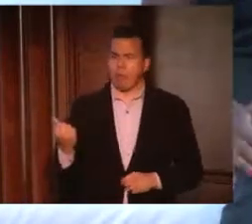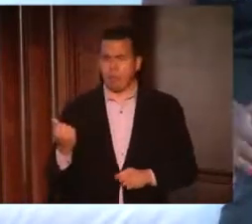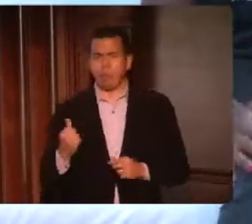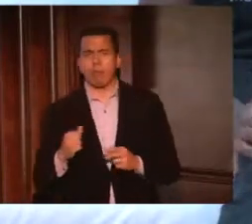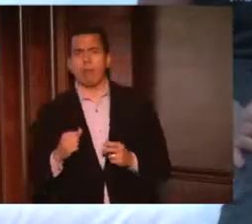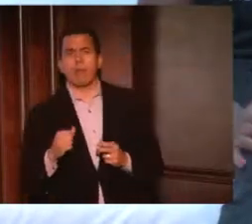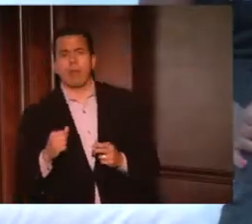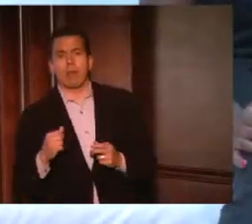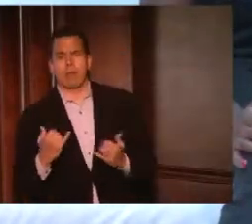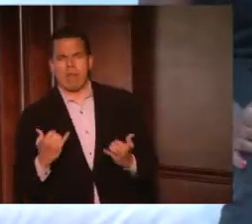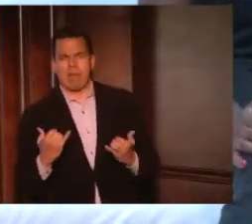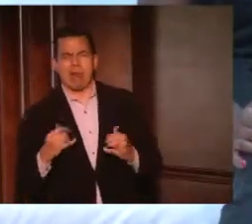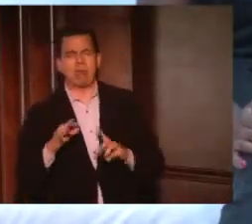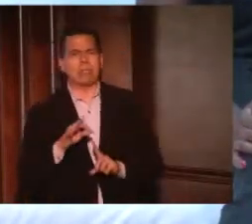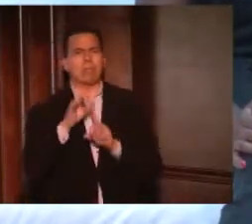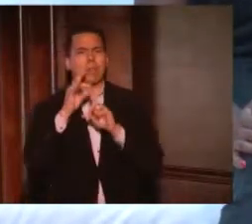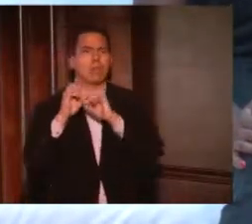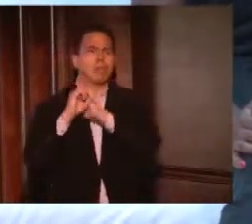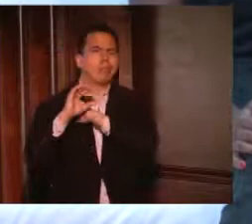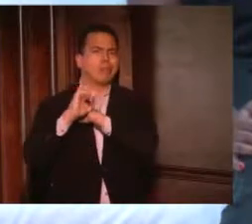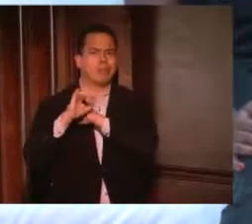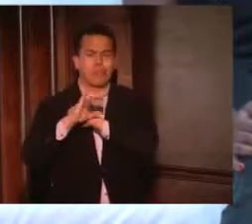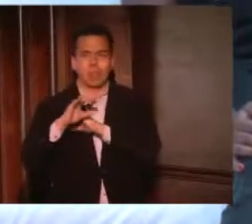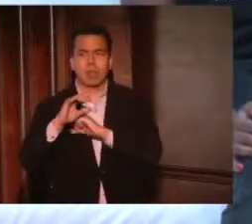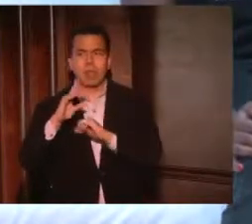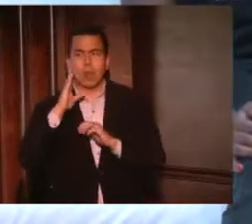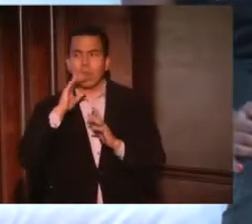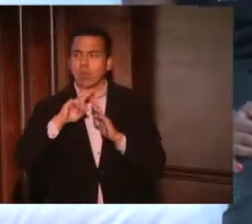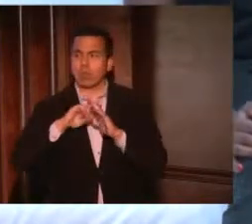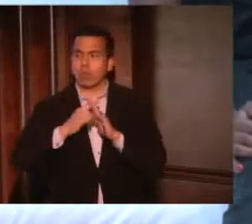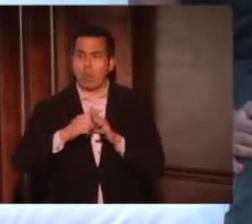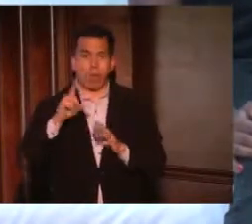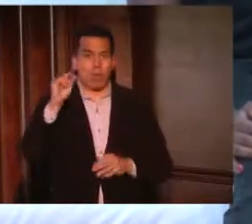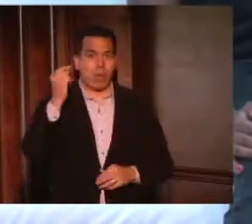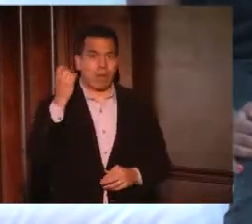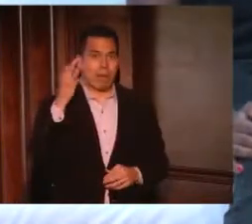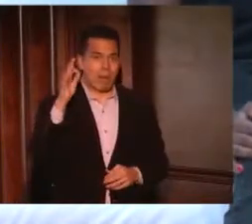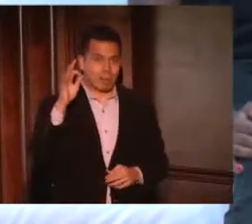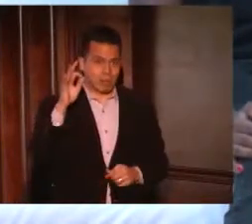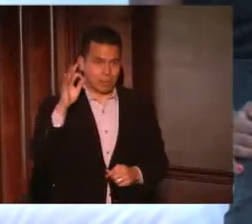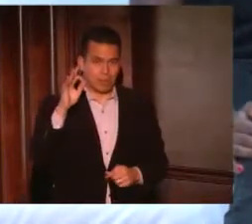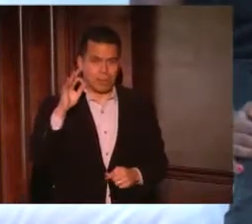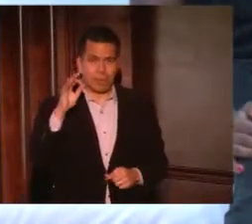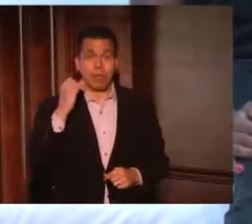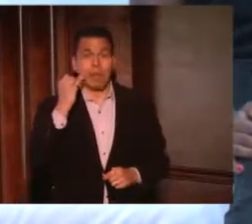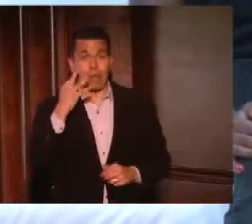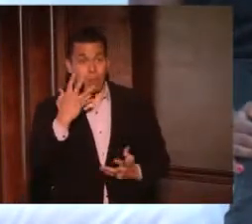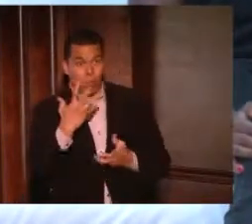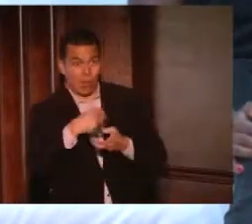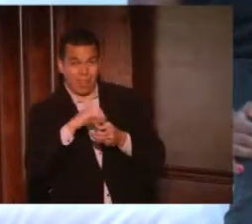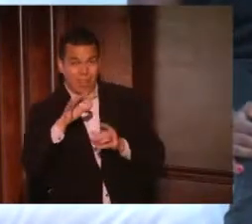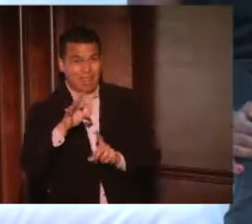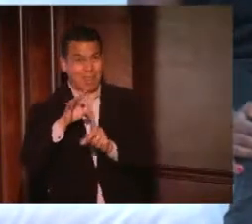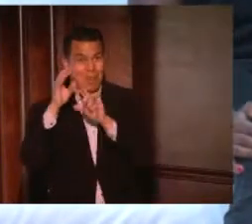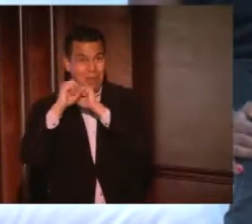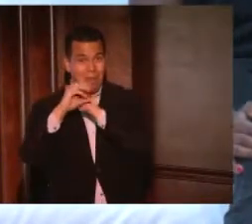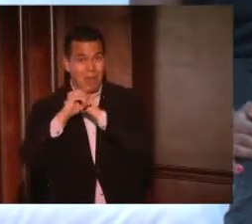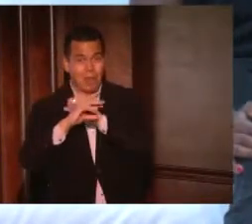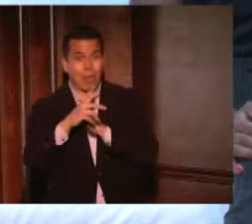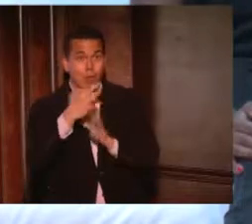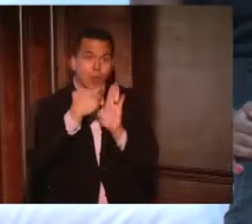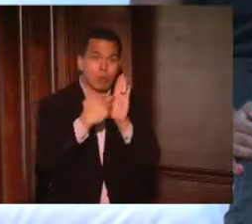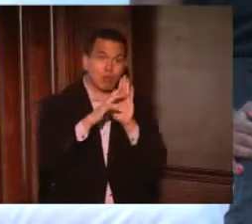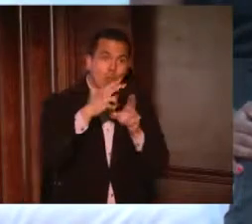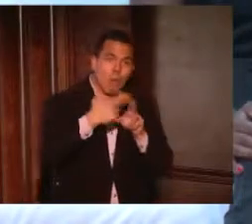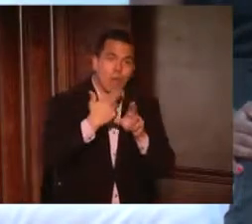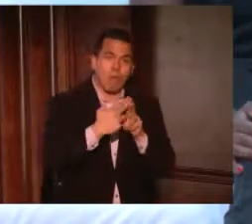voices together to build a campaign that will be kicking off in 2019. If you want to be a part of that, if you want to register to know more about